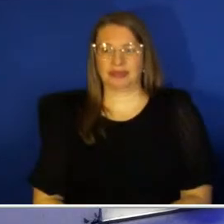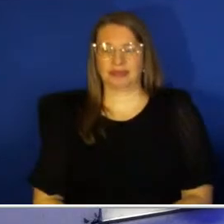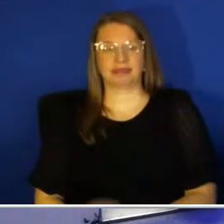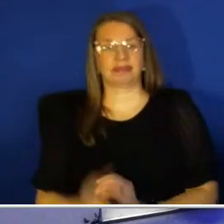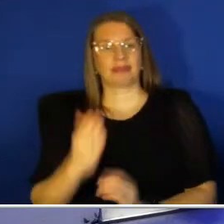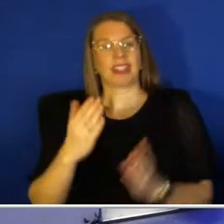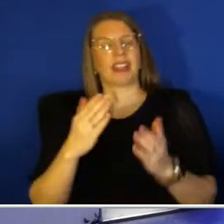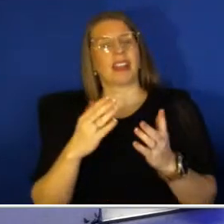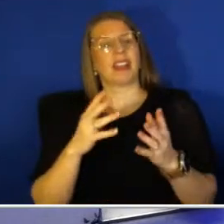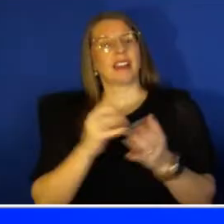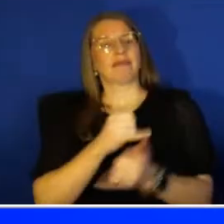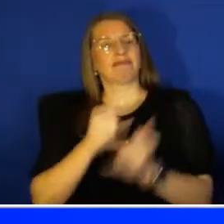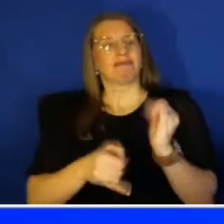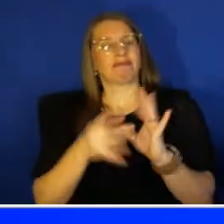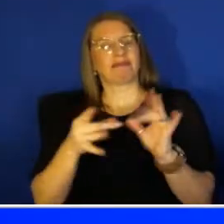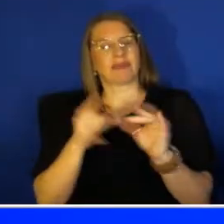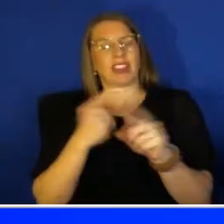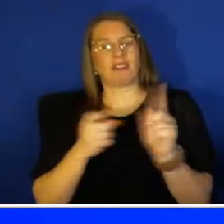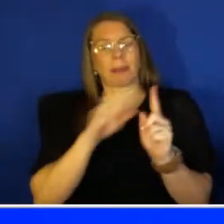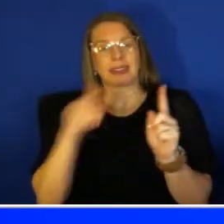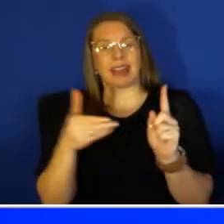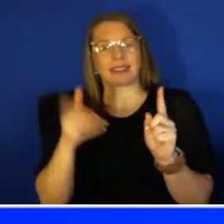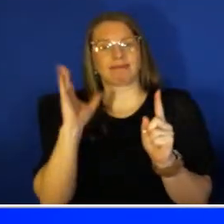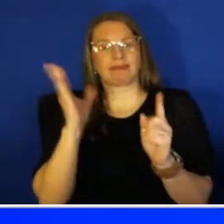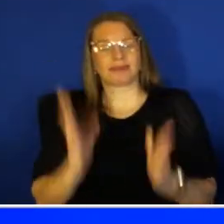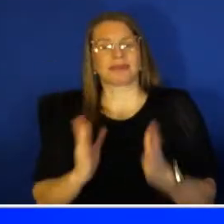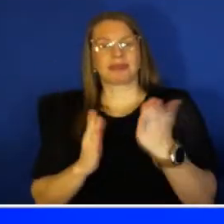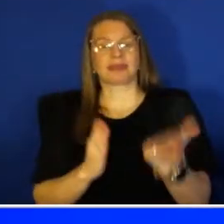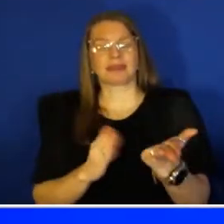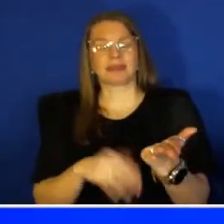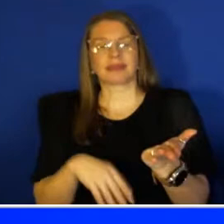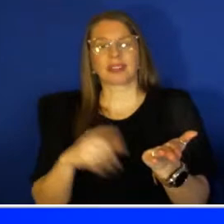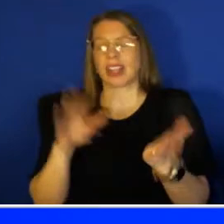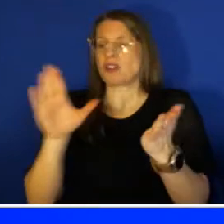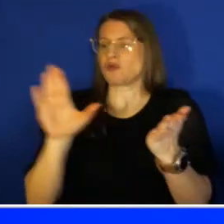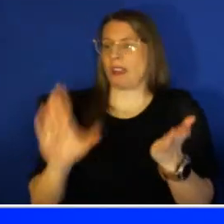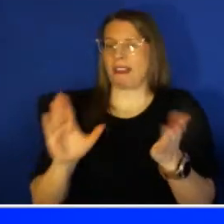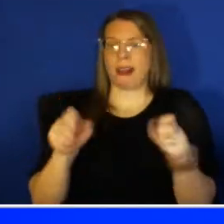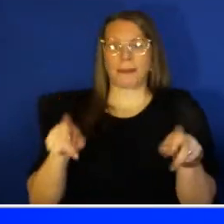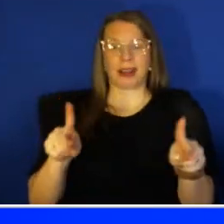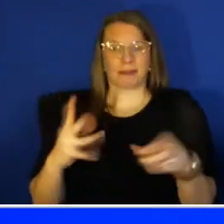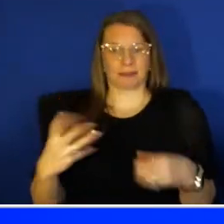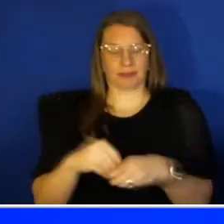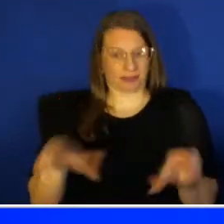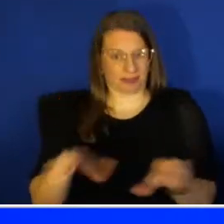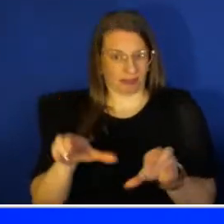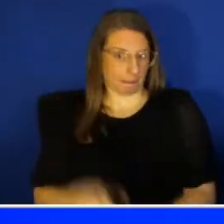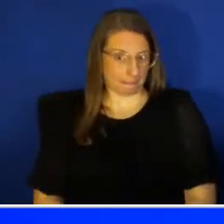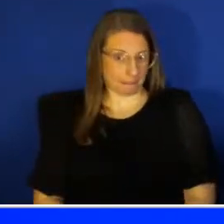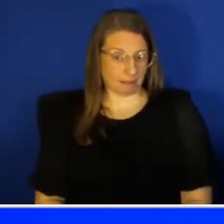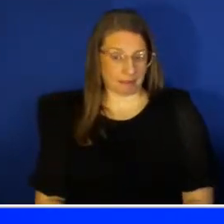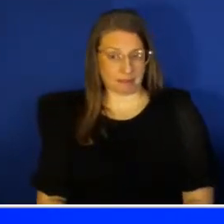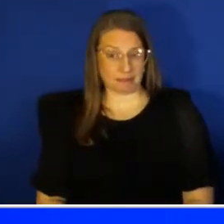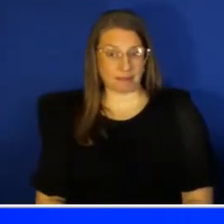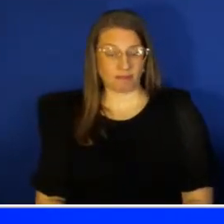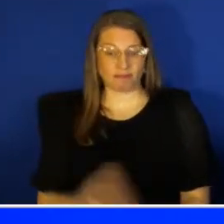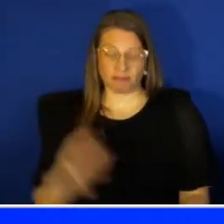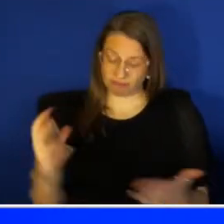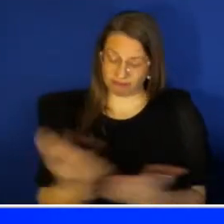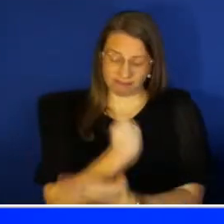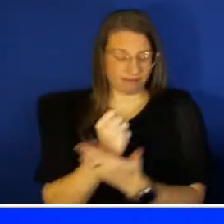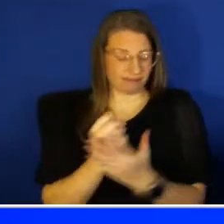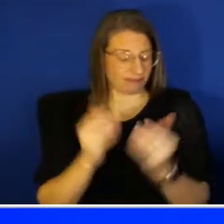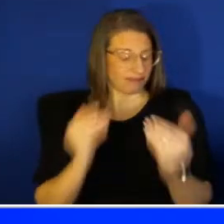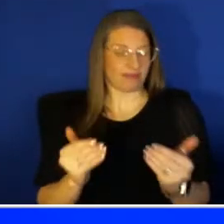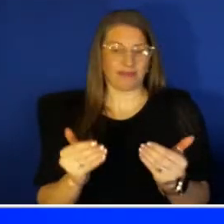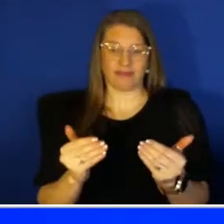with you. Sure. I just want to say, this is a great opportunity to participate and take the advantage.